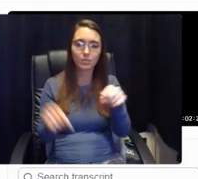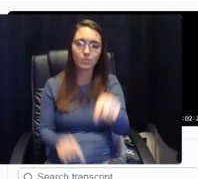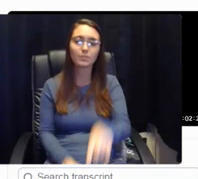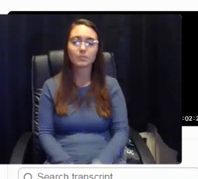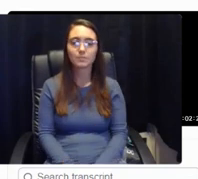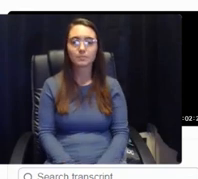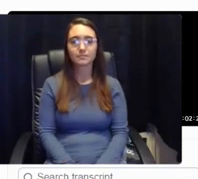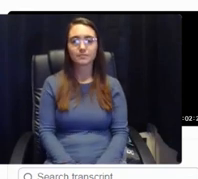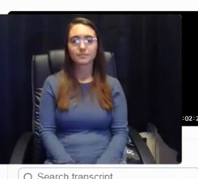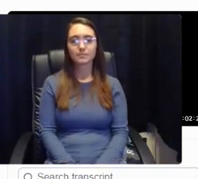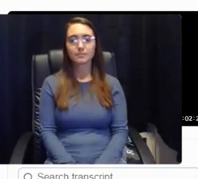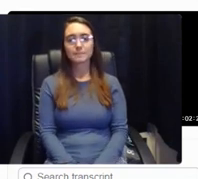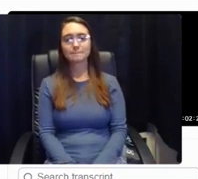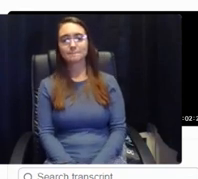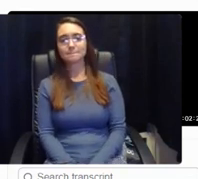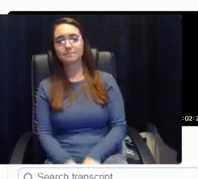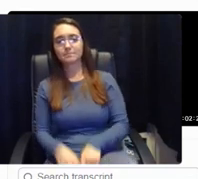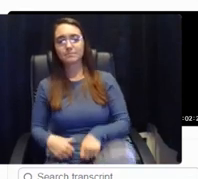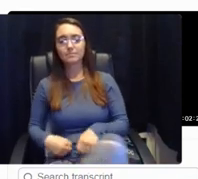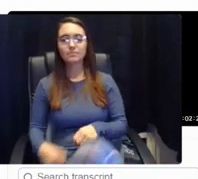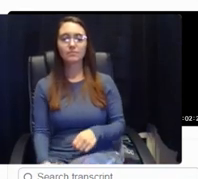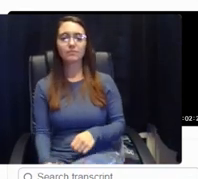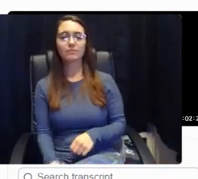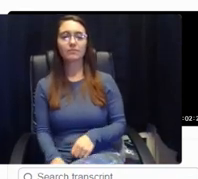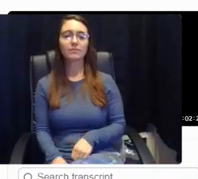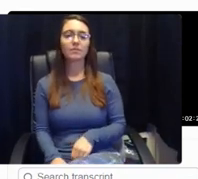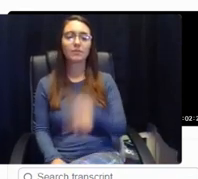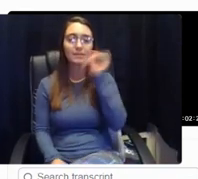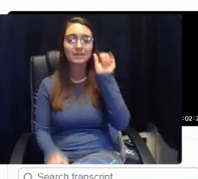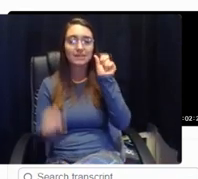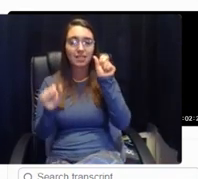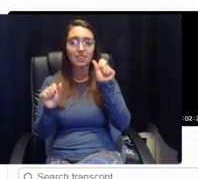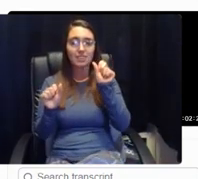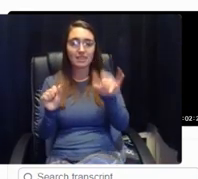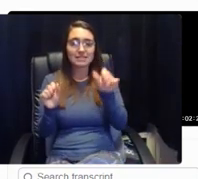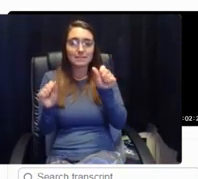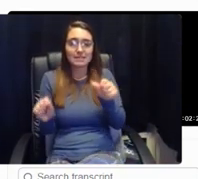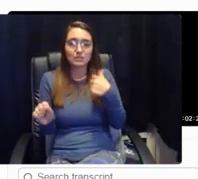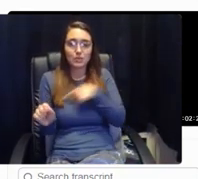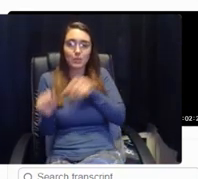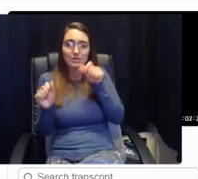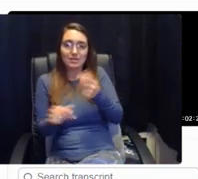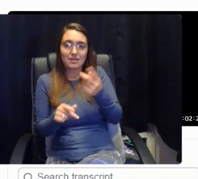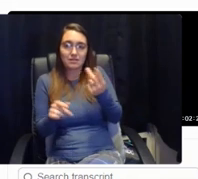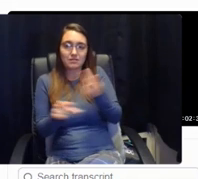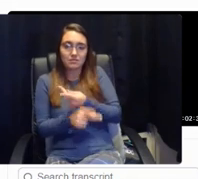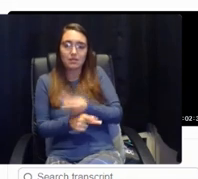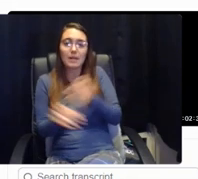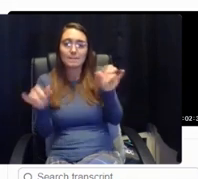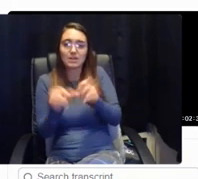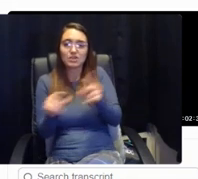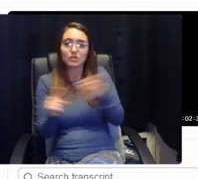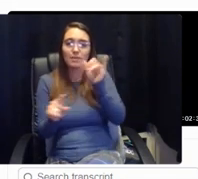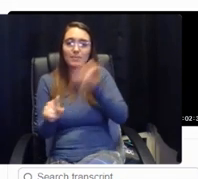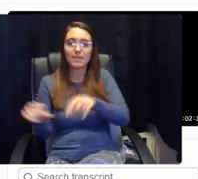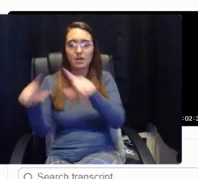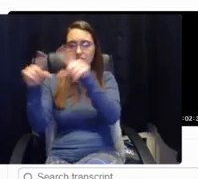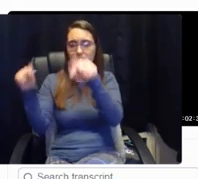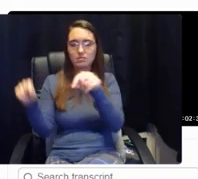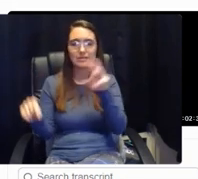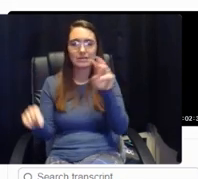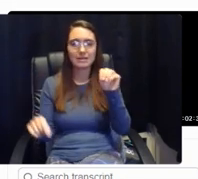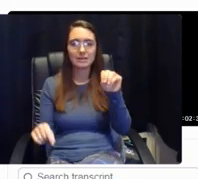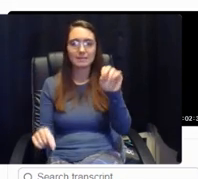system. Because that is a potential we can measure from this meter. And